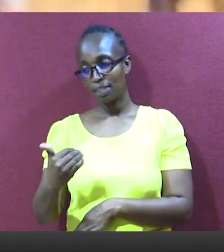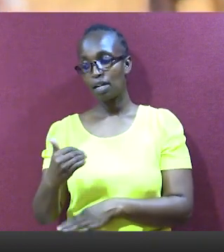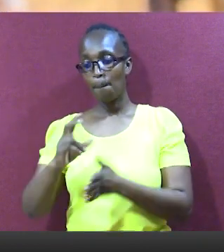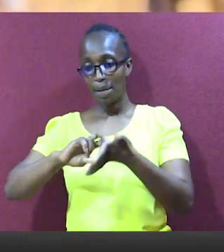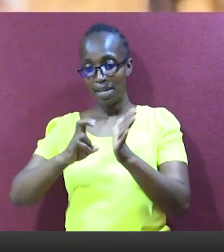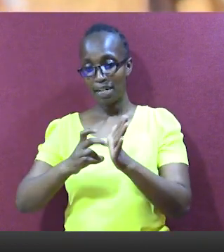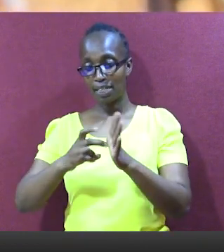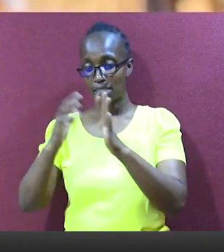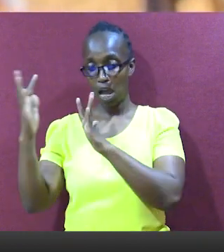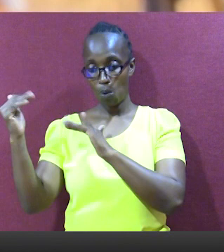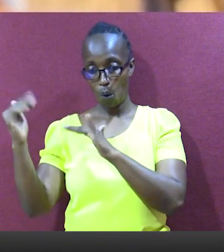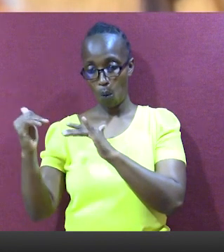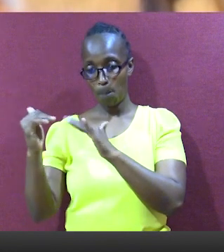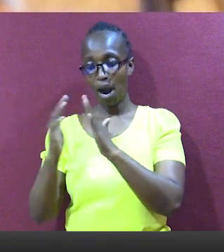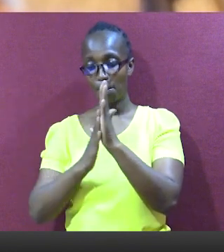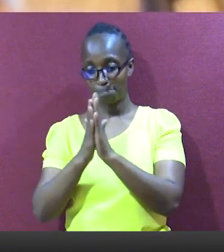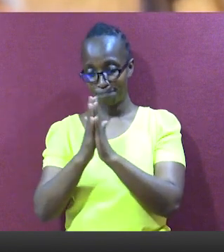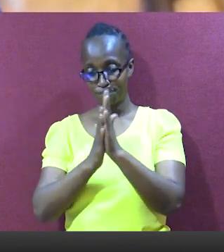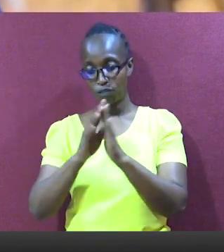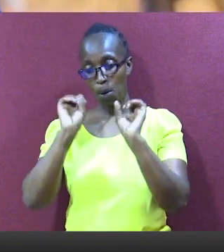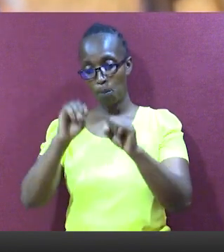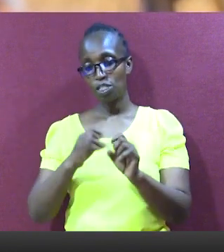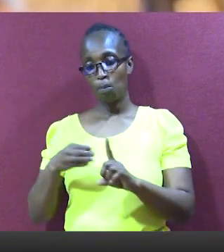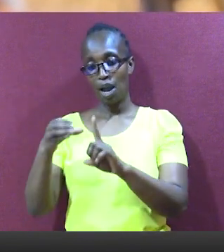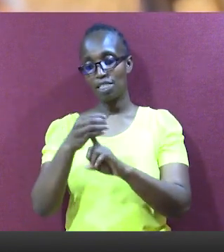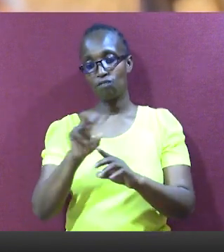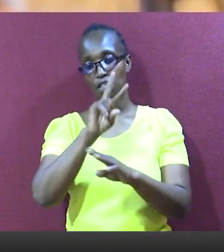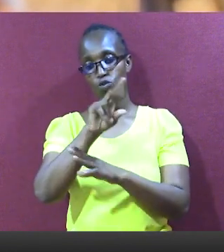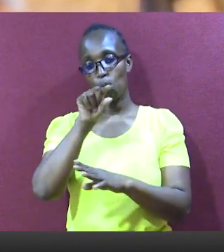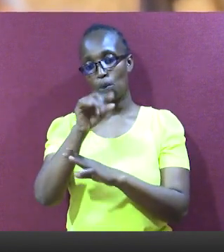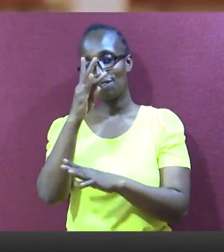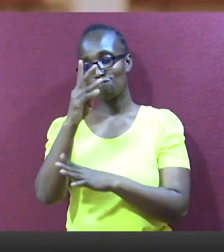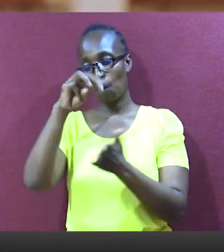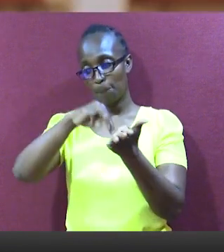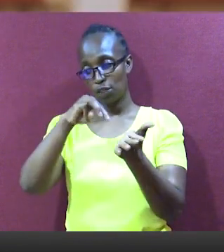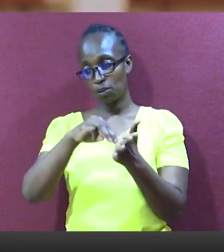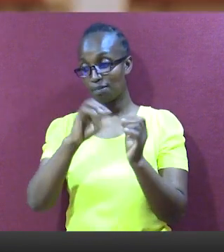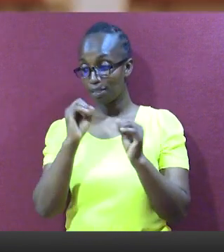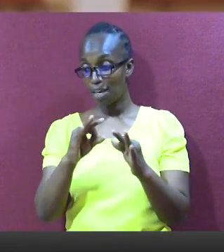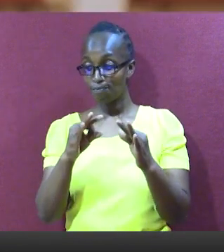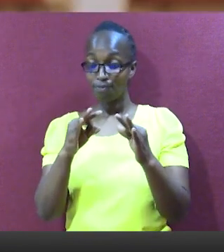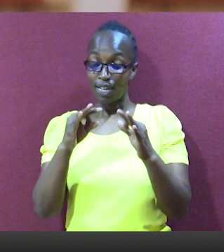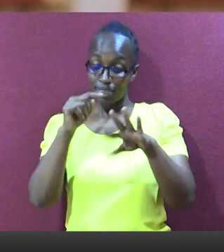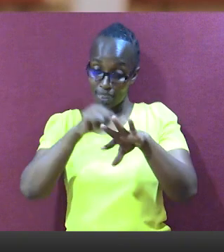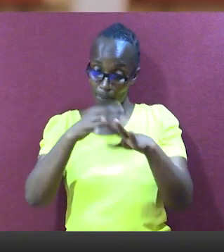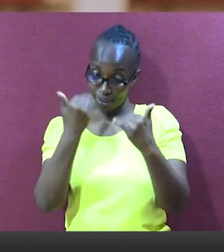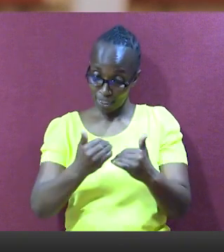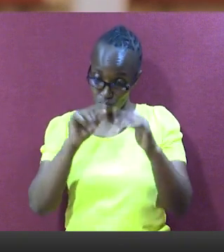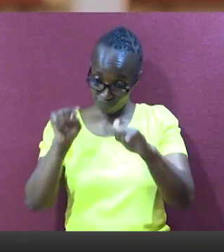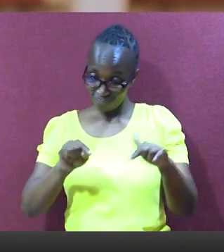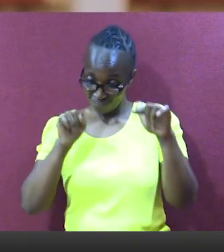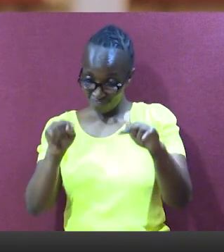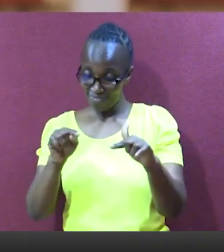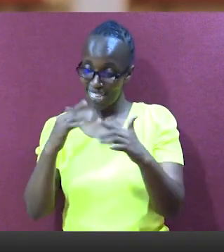ASAL regions. So it is our ambition and hope that we can reach all 2.4 million children. Watoto wakifika hapa, pengine wako